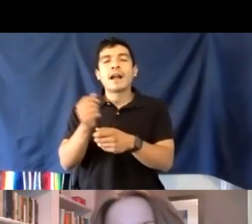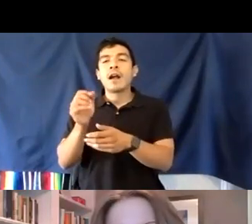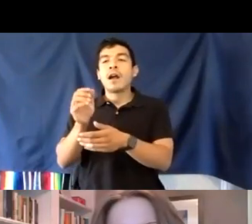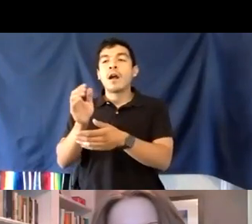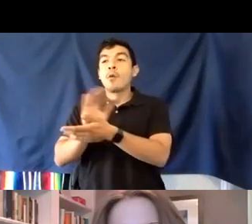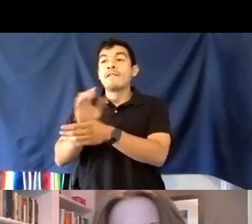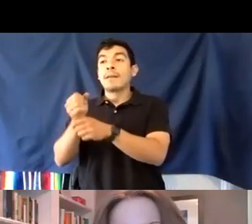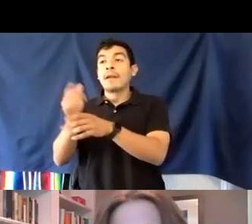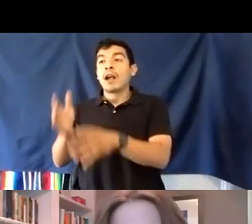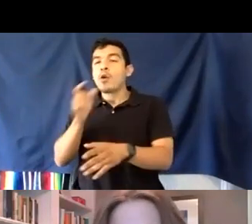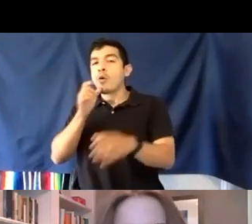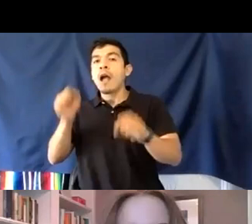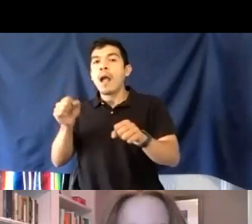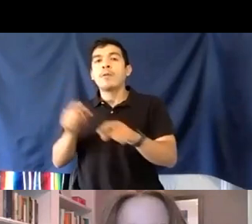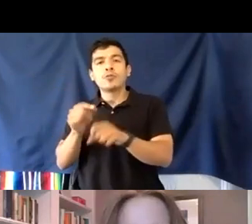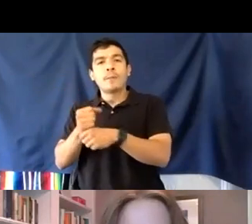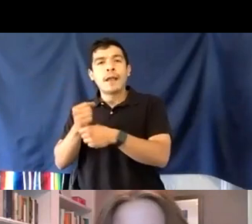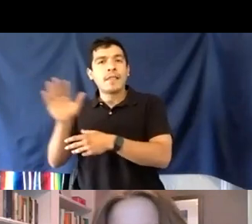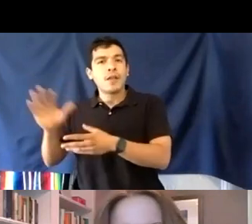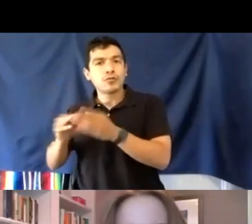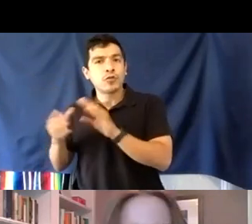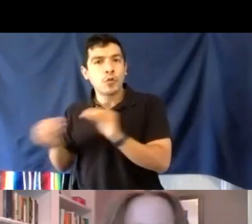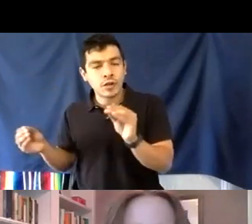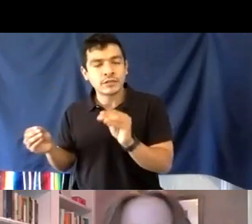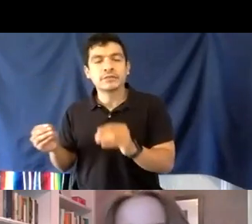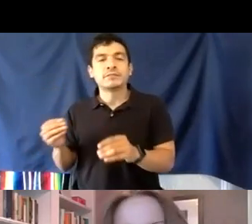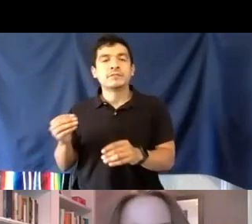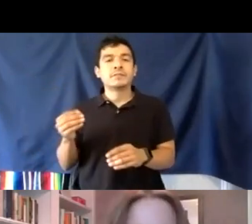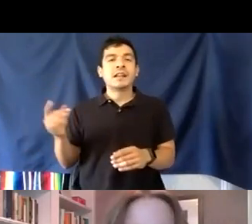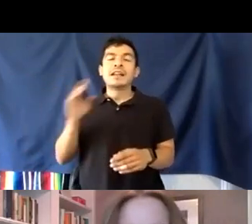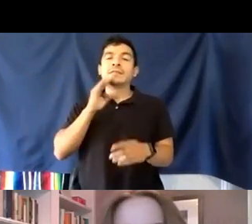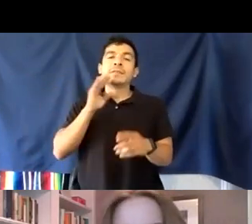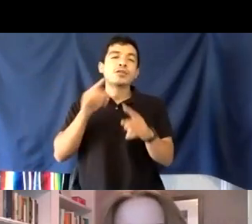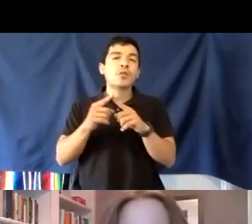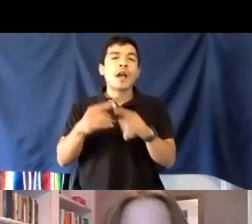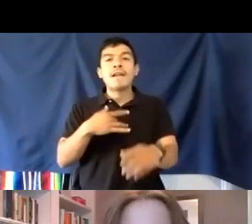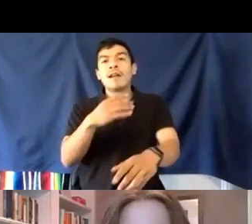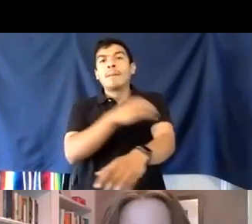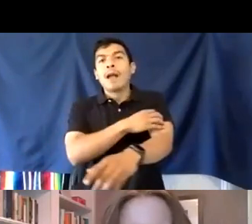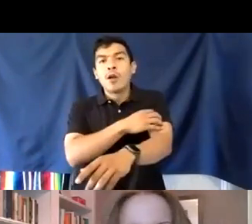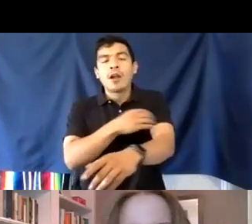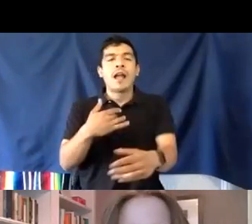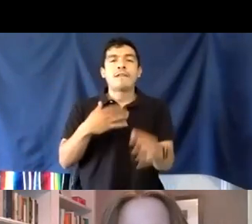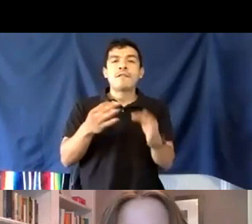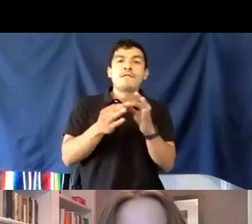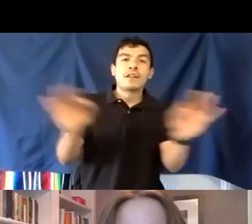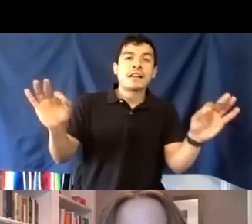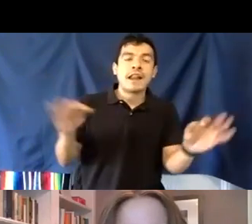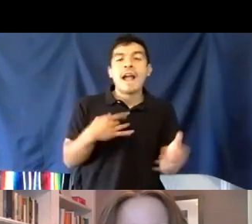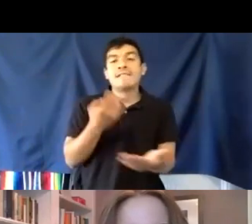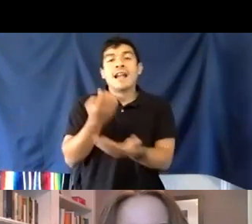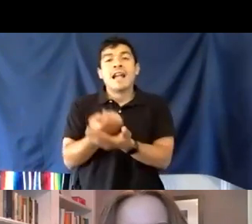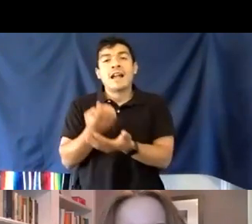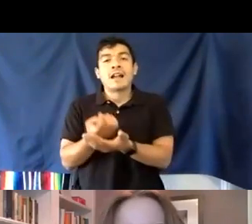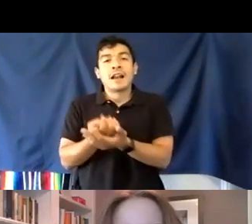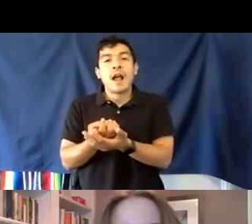able to make stories that they want to make, speaking truth to power, having freedom, economic viability, representation, and so